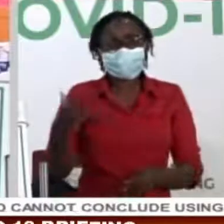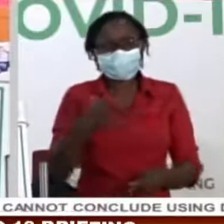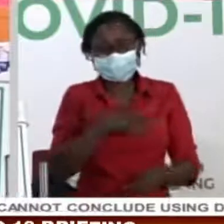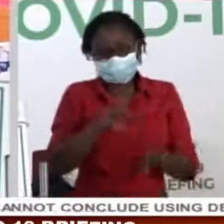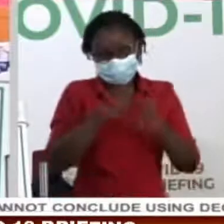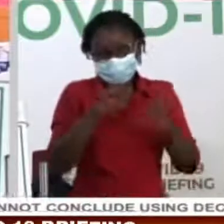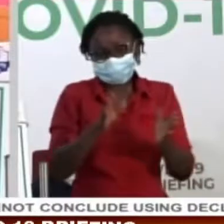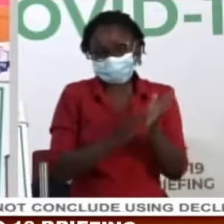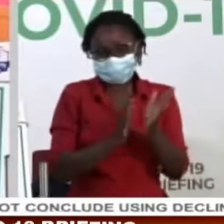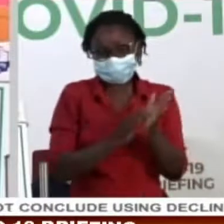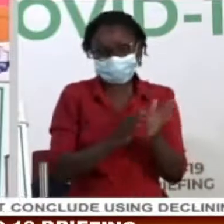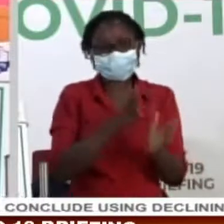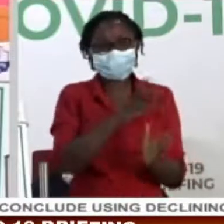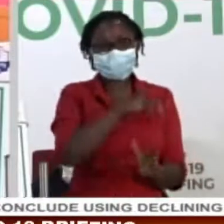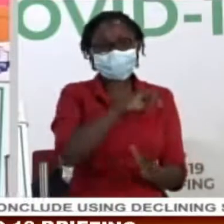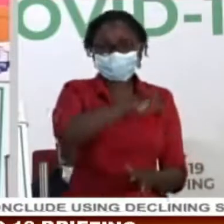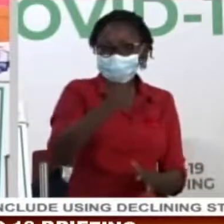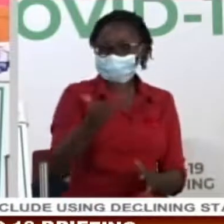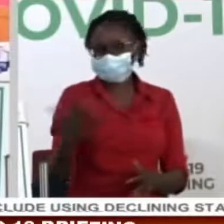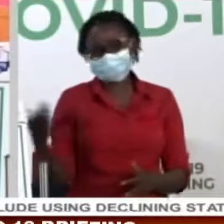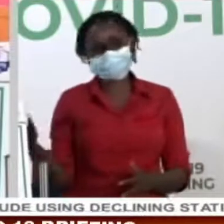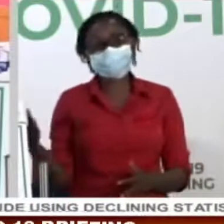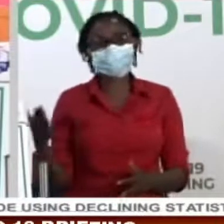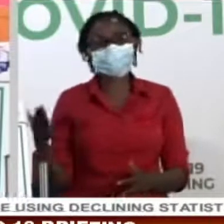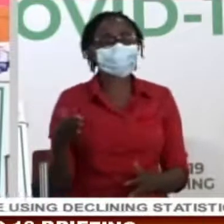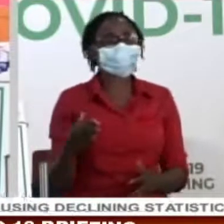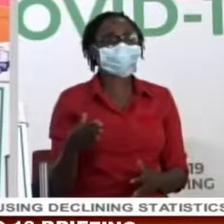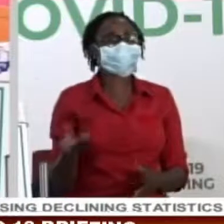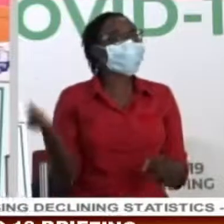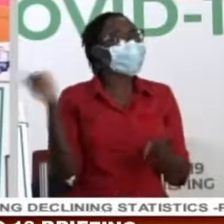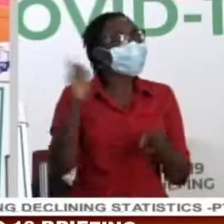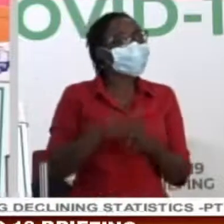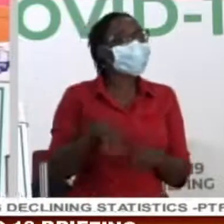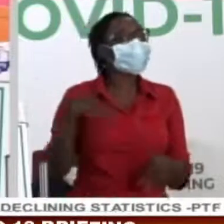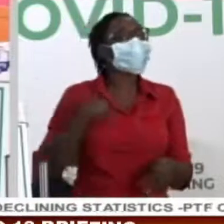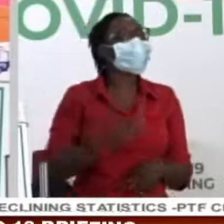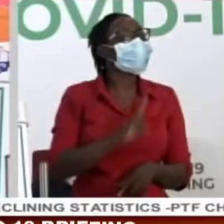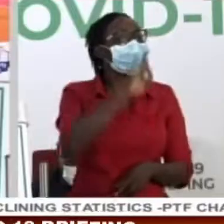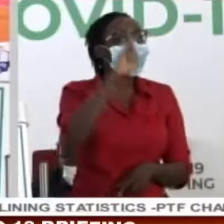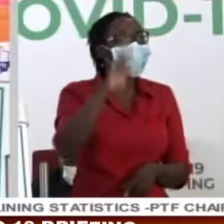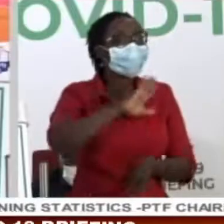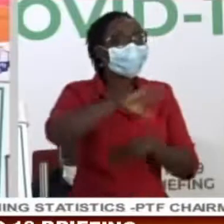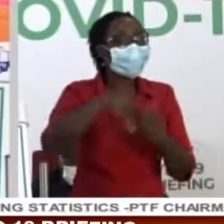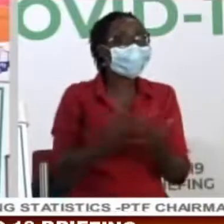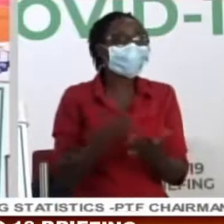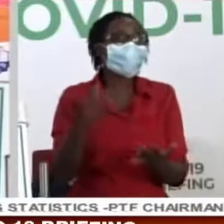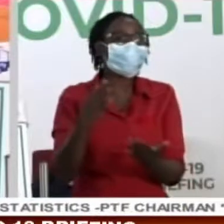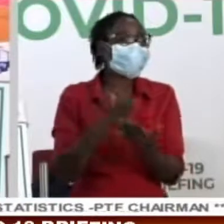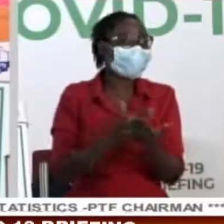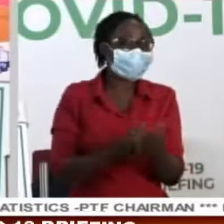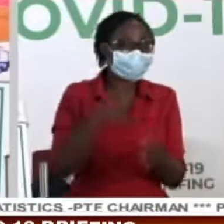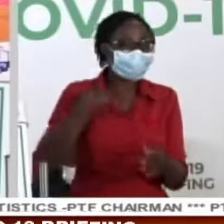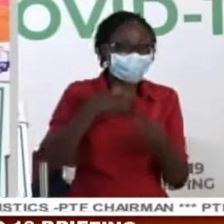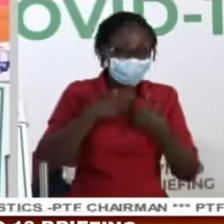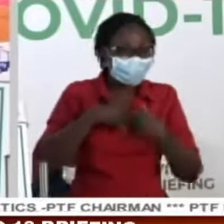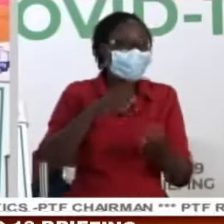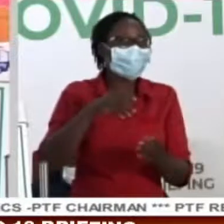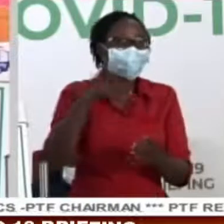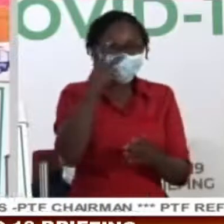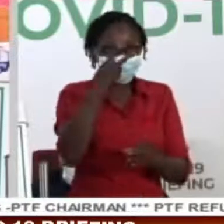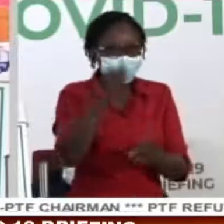land borders. Unless we utilize lessons learned and also learn from others